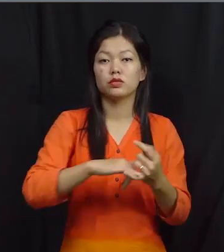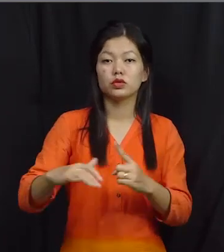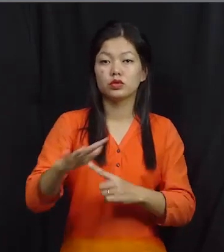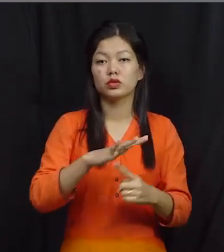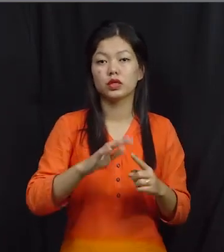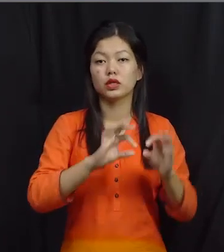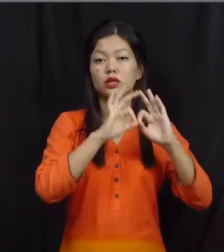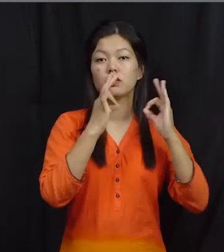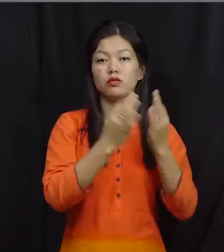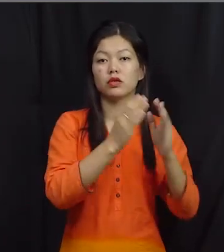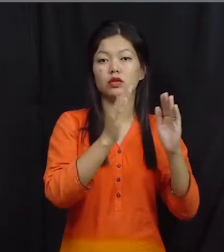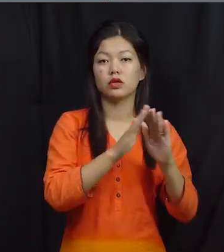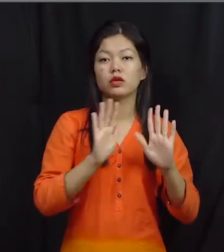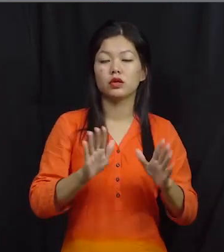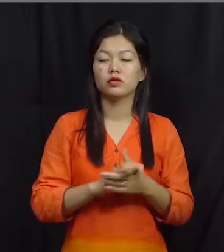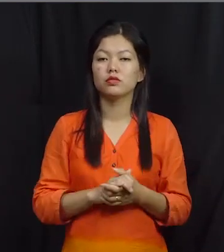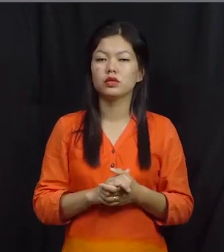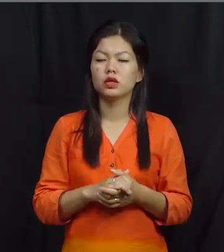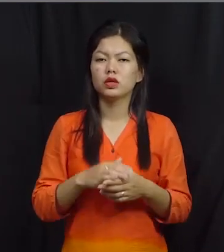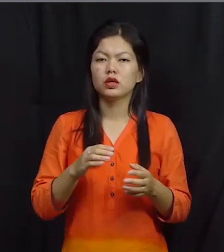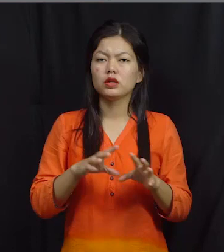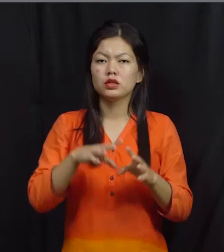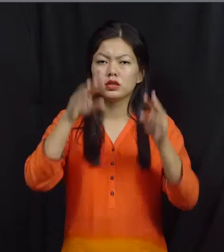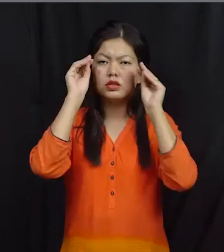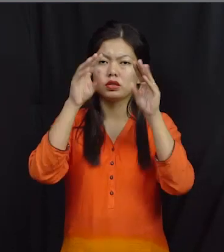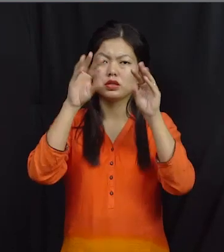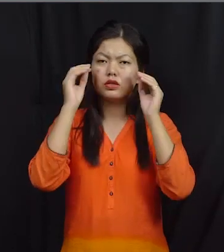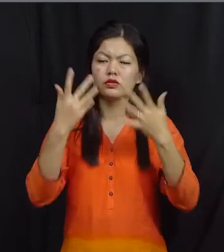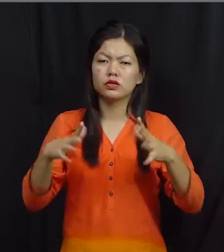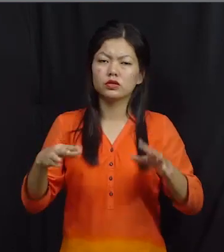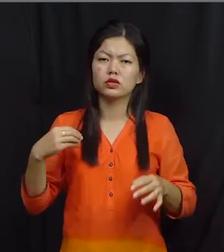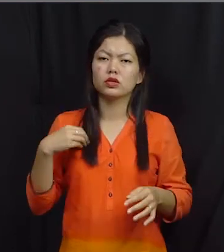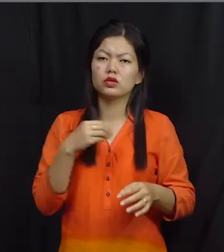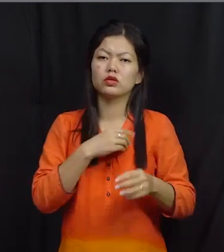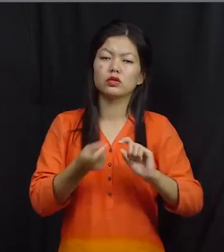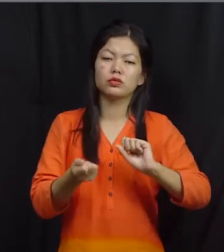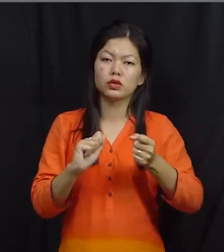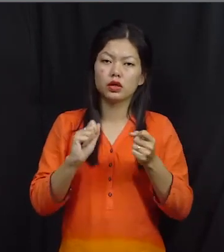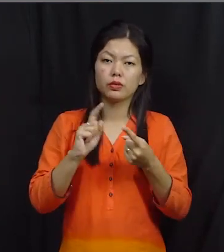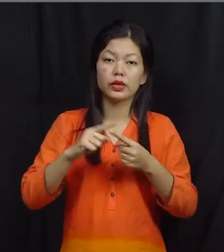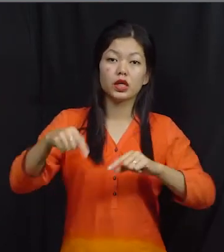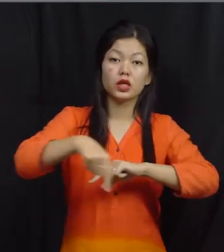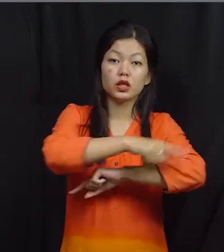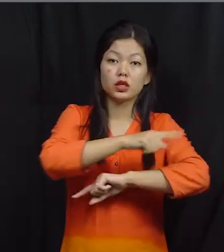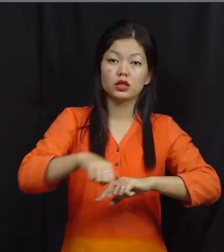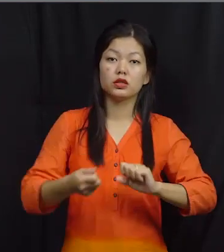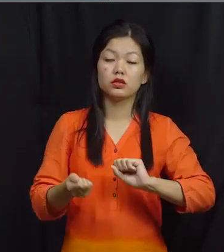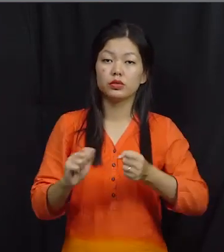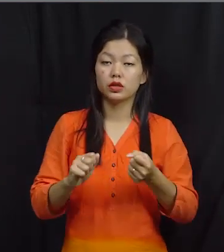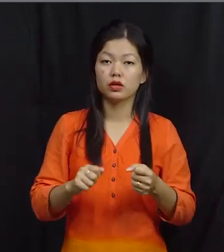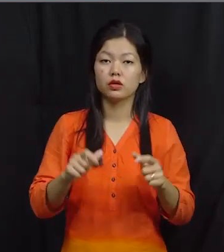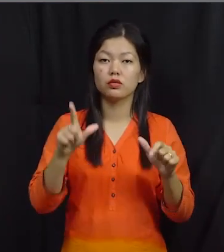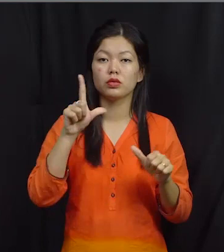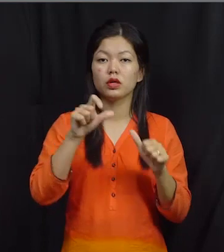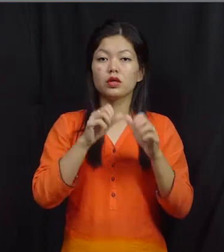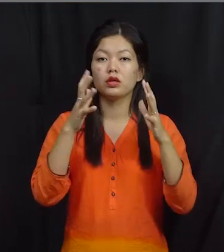right? So where will those people go? Definitely they will not go to the jungle, but serve in the society itself, isn't it? So according